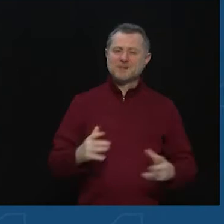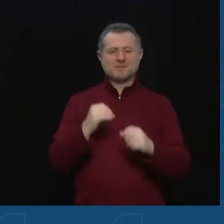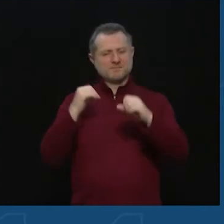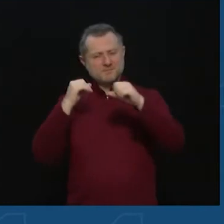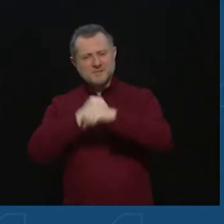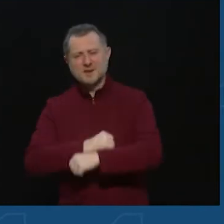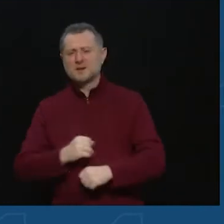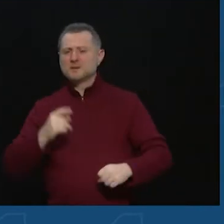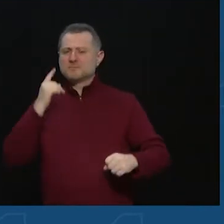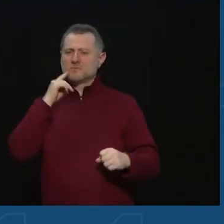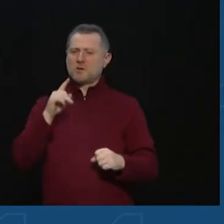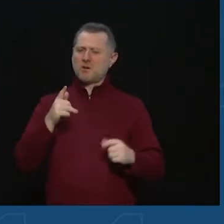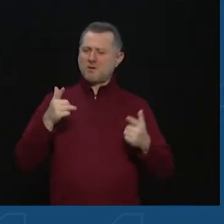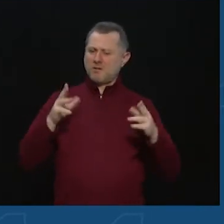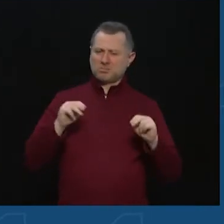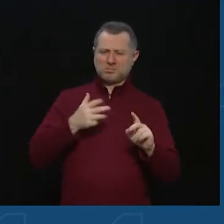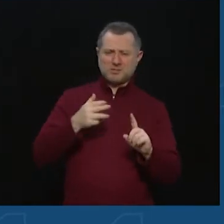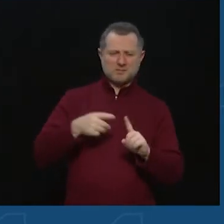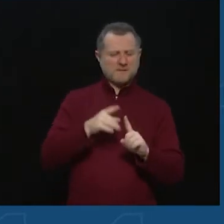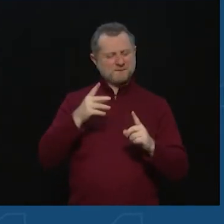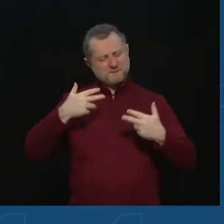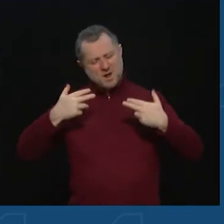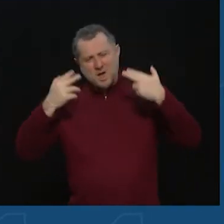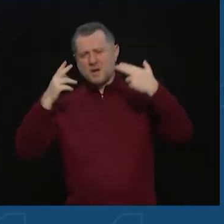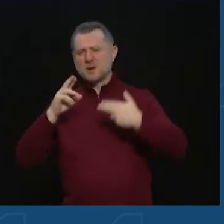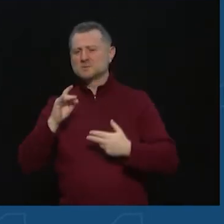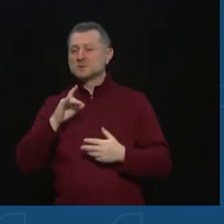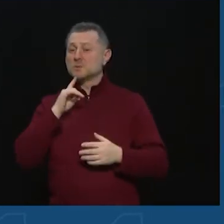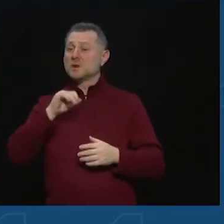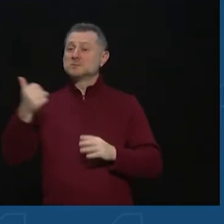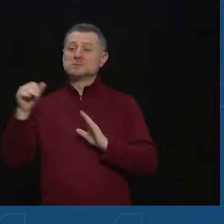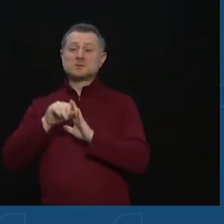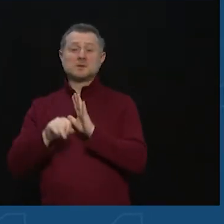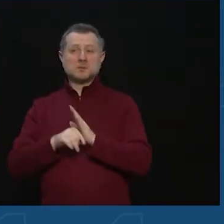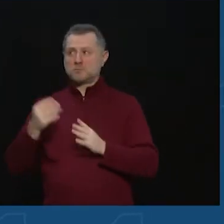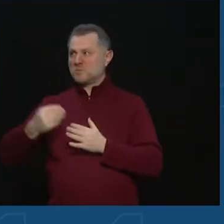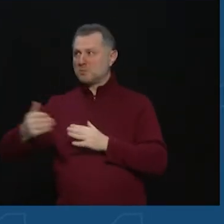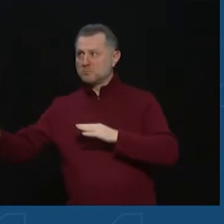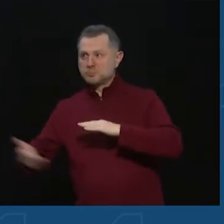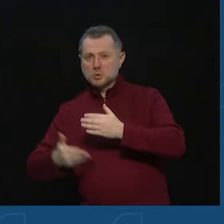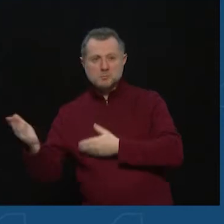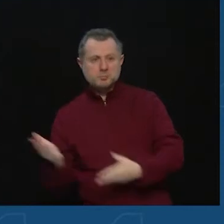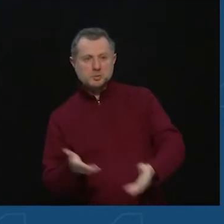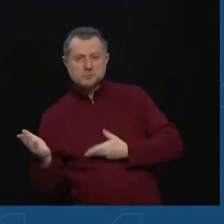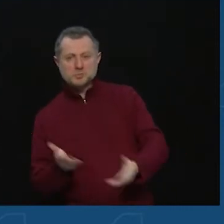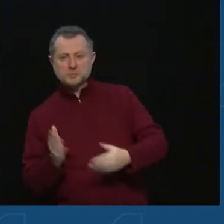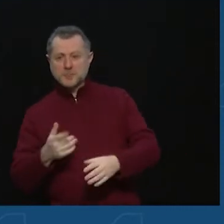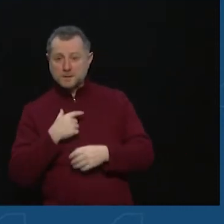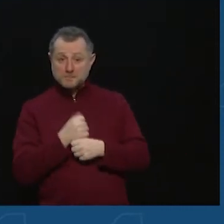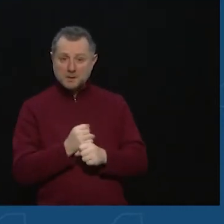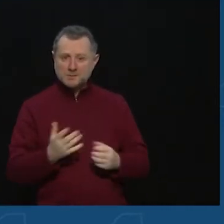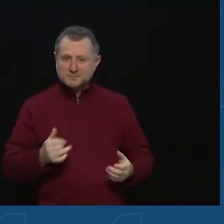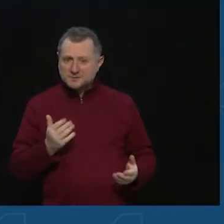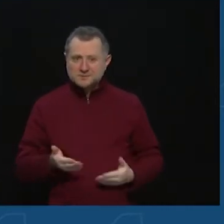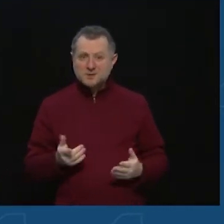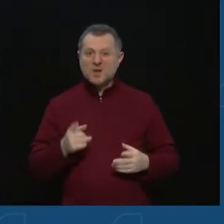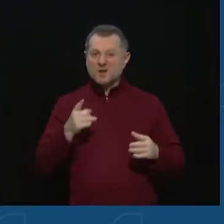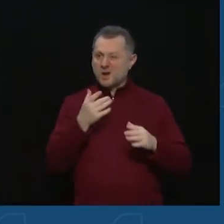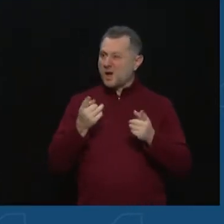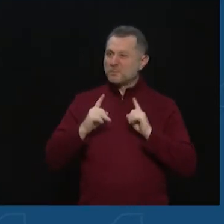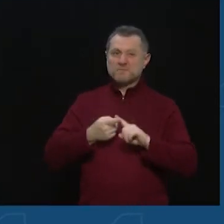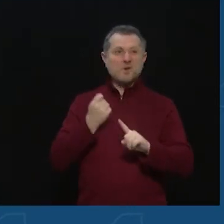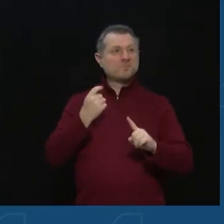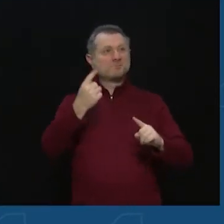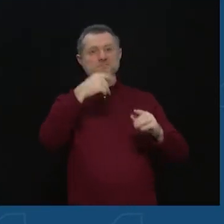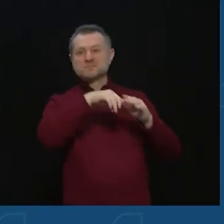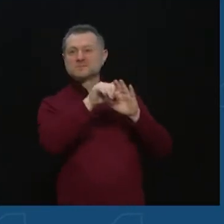from other states, because we're not making all those here. They're coming up the pipeline from places down south, even as close as